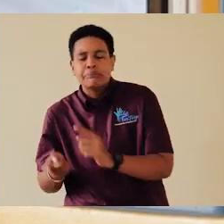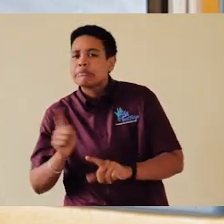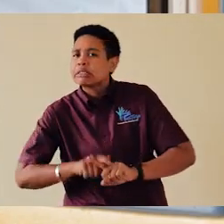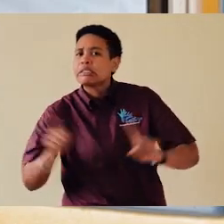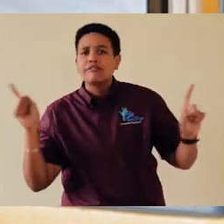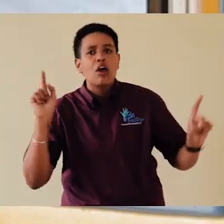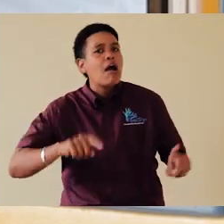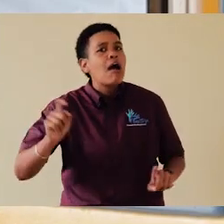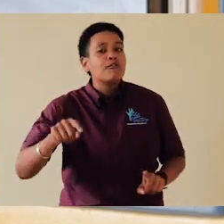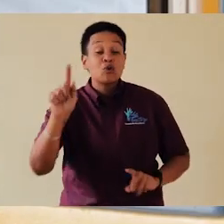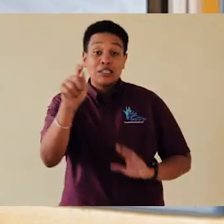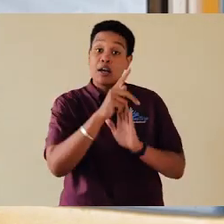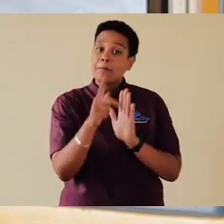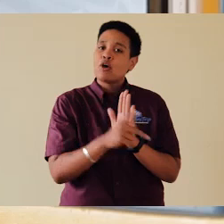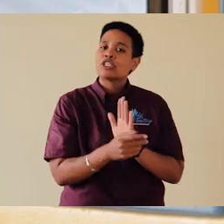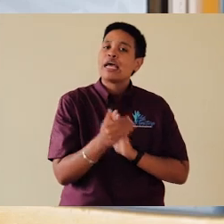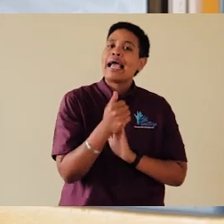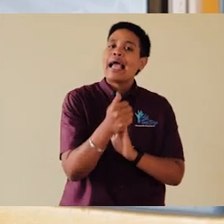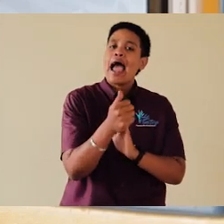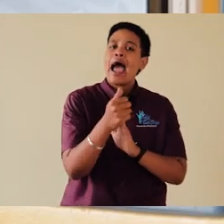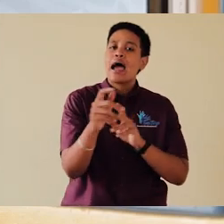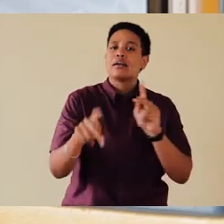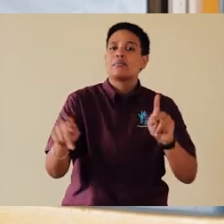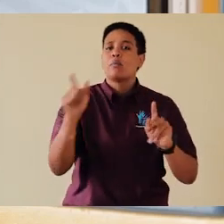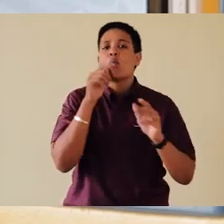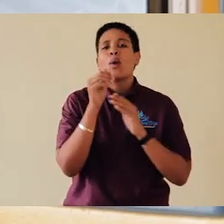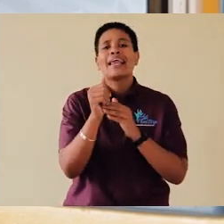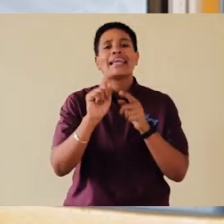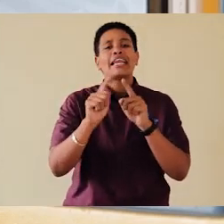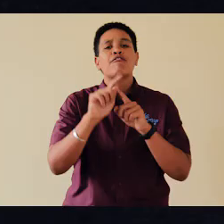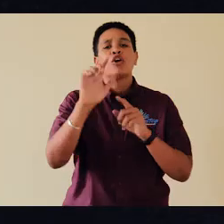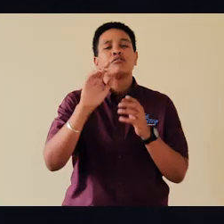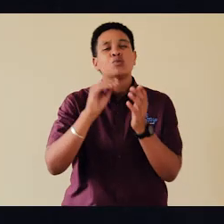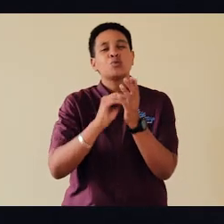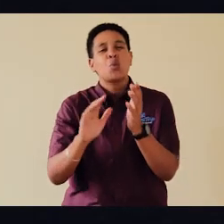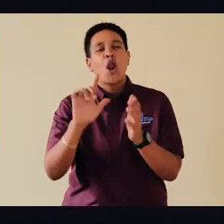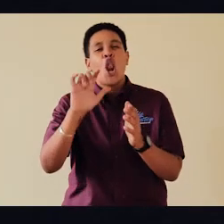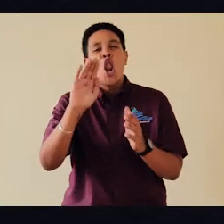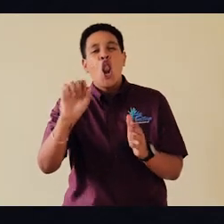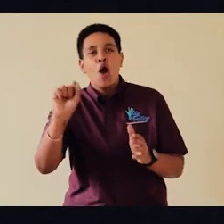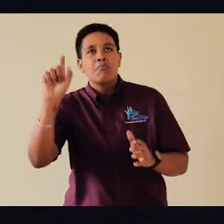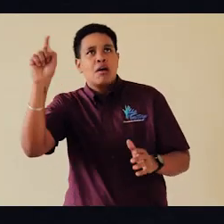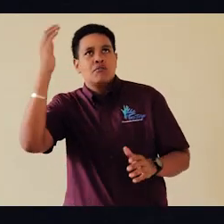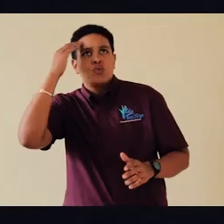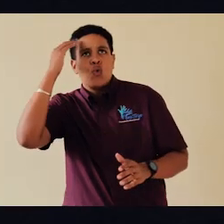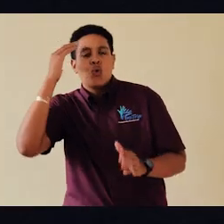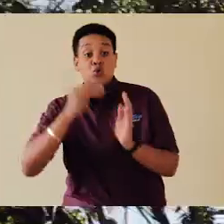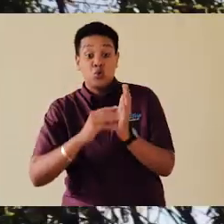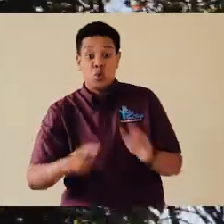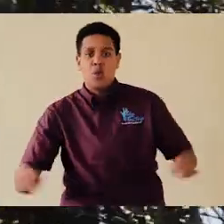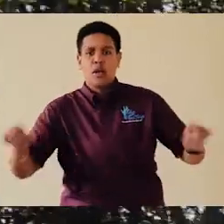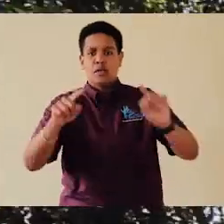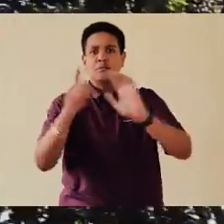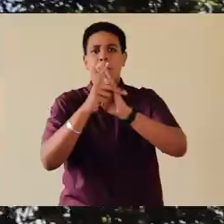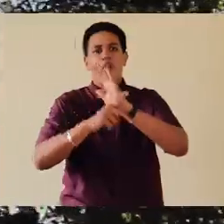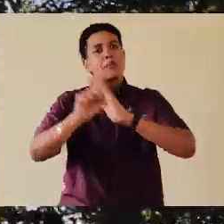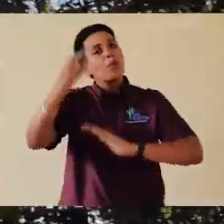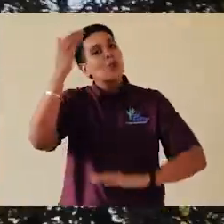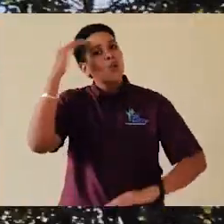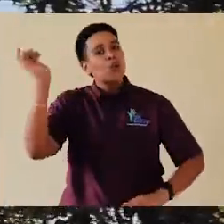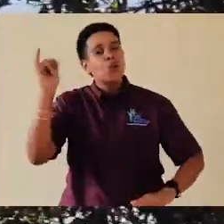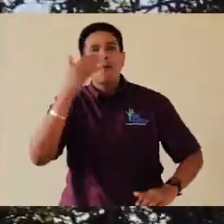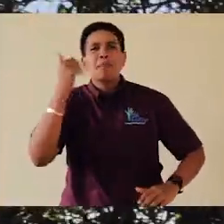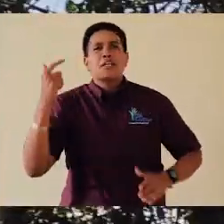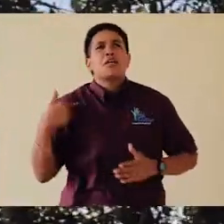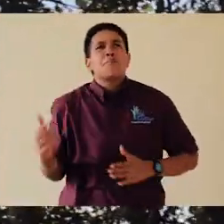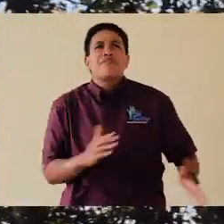policy to help to guide the leaders who are leading the clubs. And the students must know about the policy so as to better prepare them